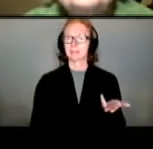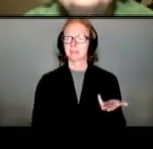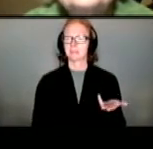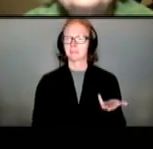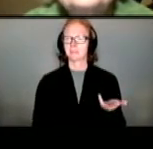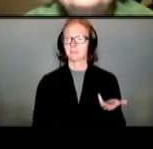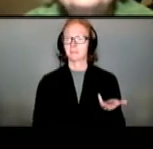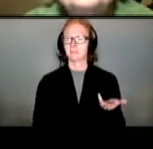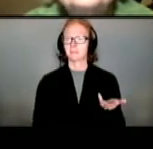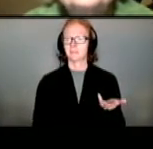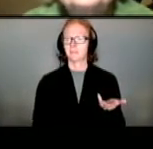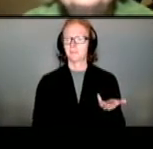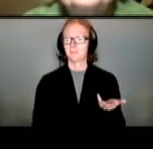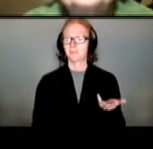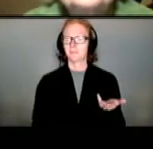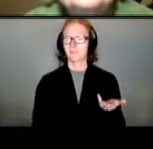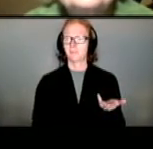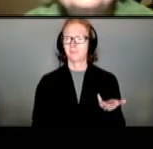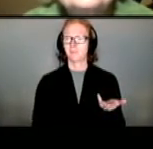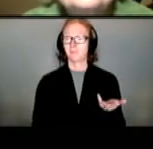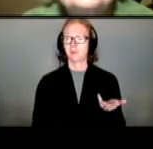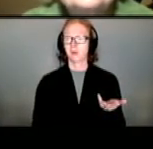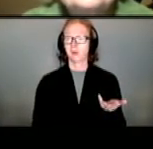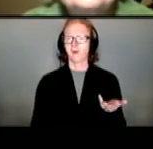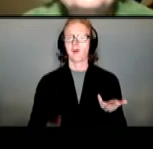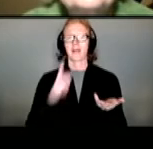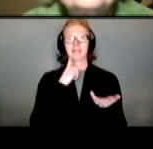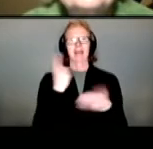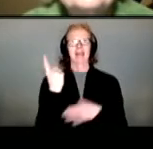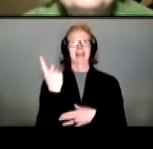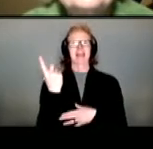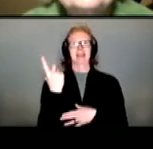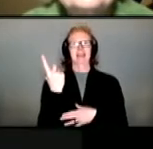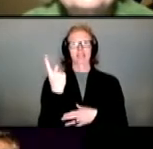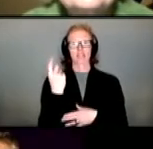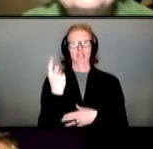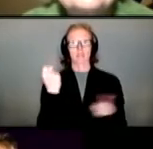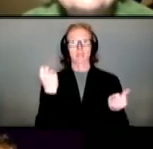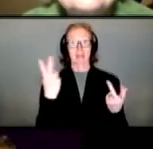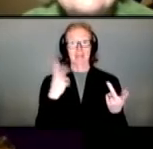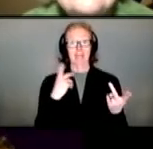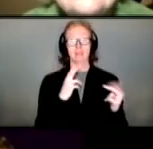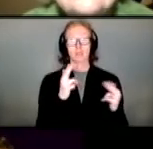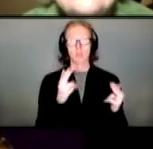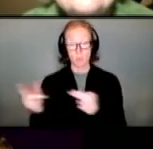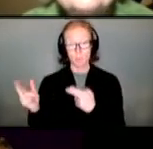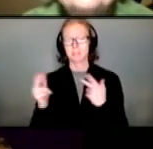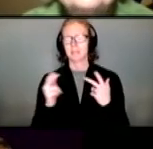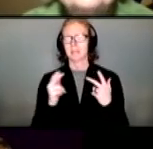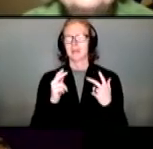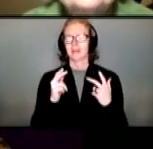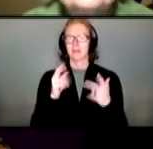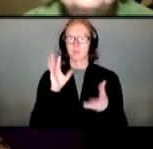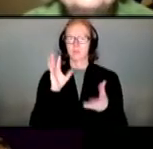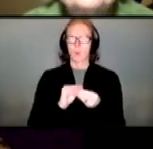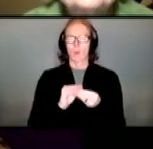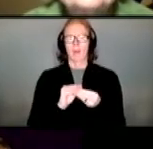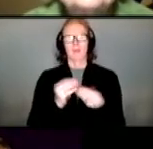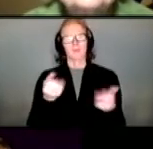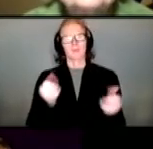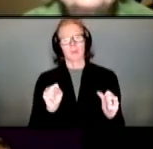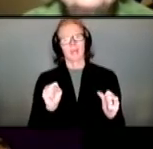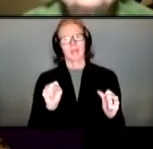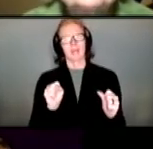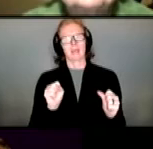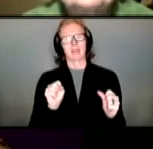know, like as many shootings as there were last year altogether. And I just, that's why I try to keep you all